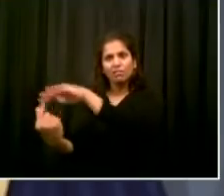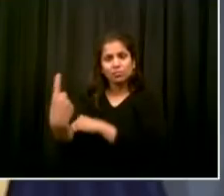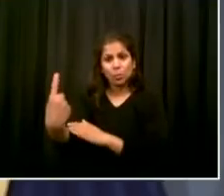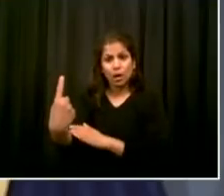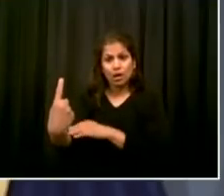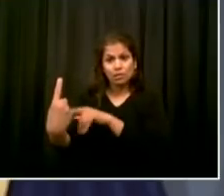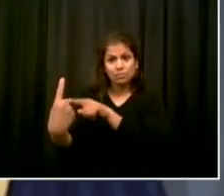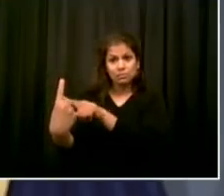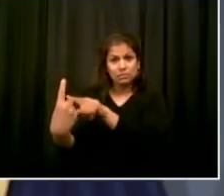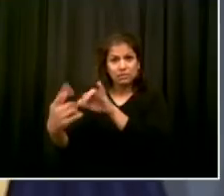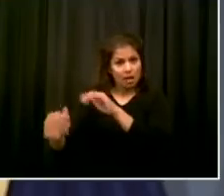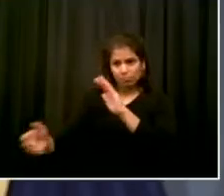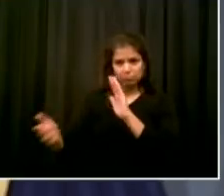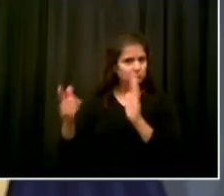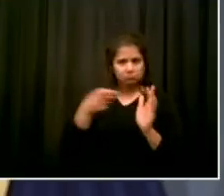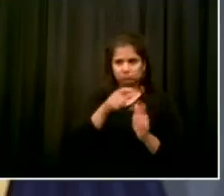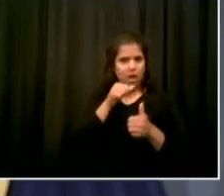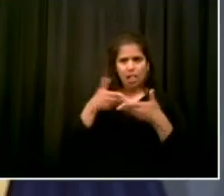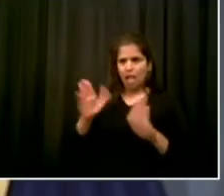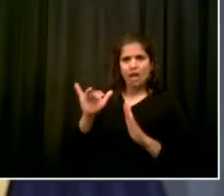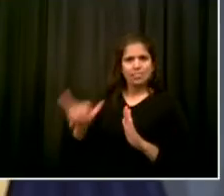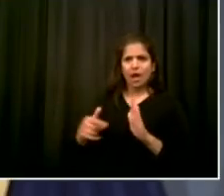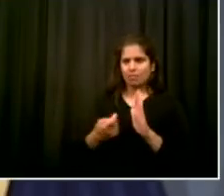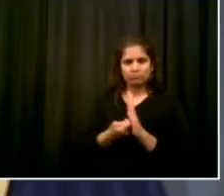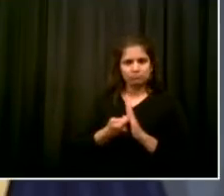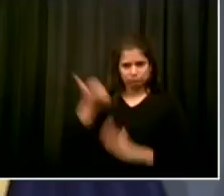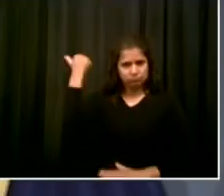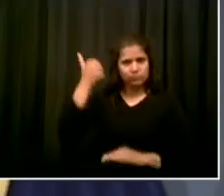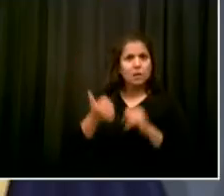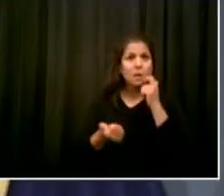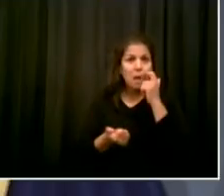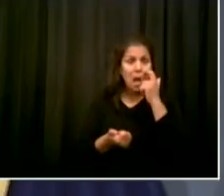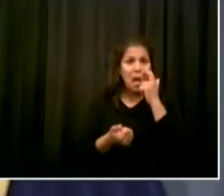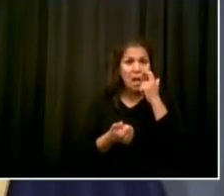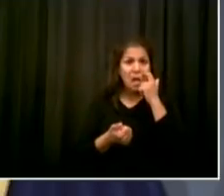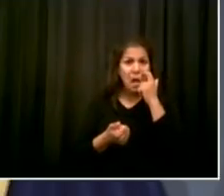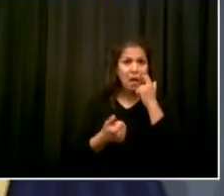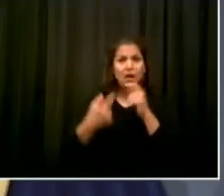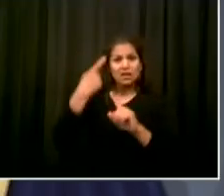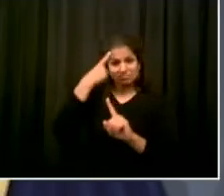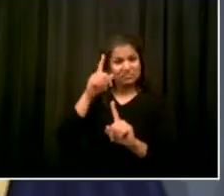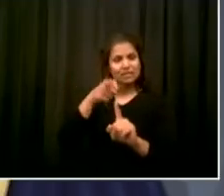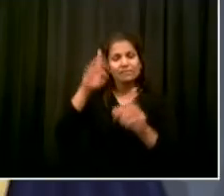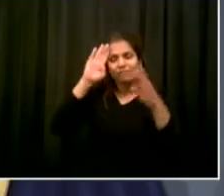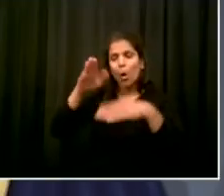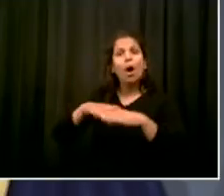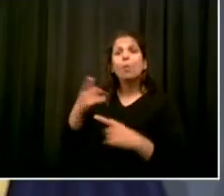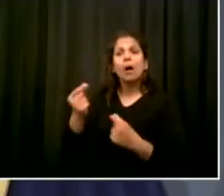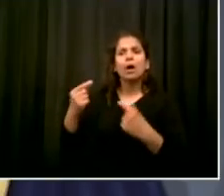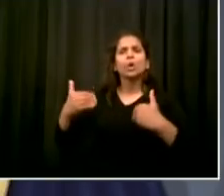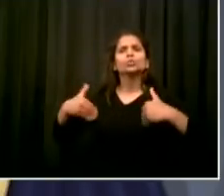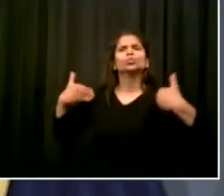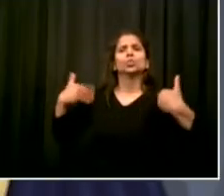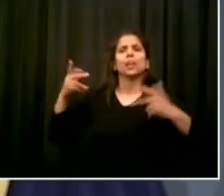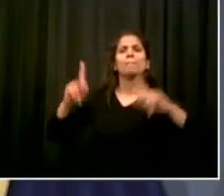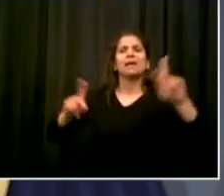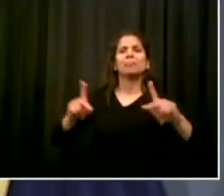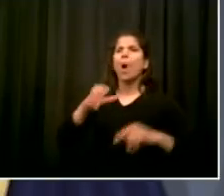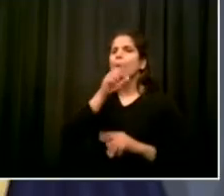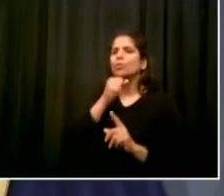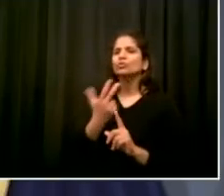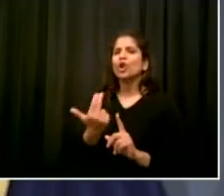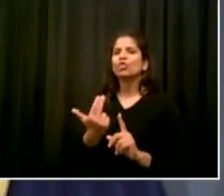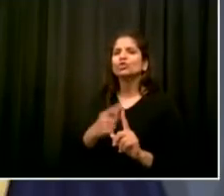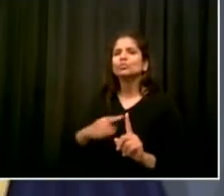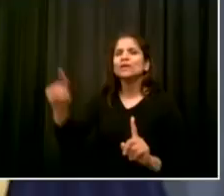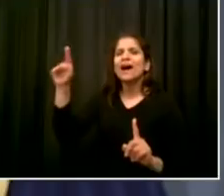take long, but should be very thoughtful, where we're going out front. Look, I'm someone who made the decision,